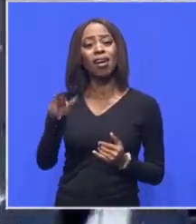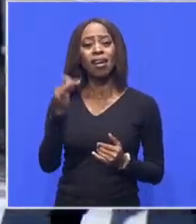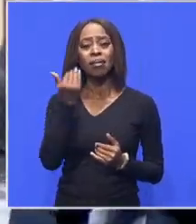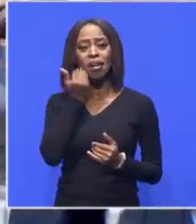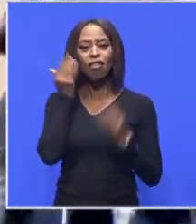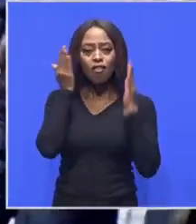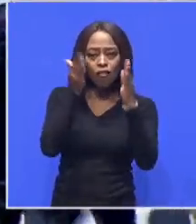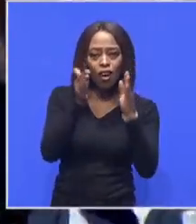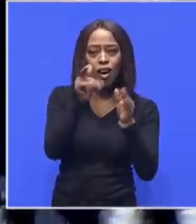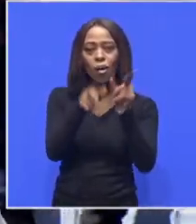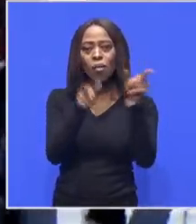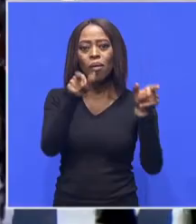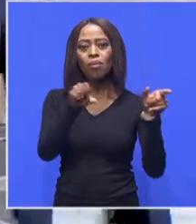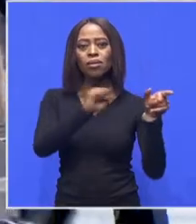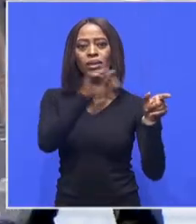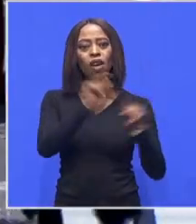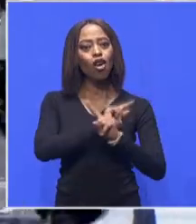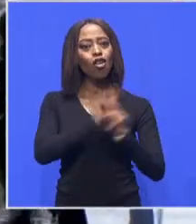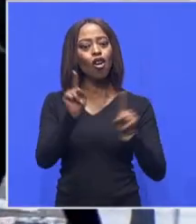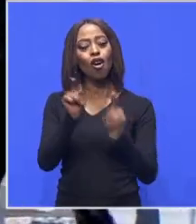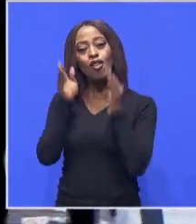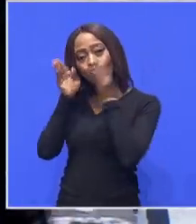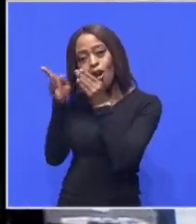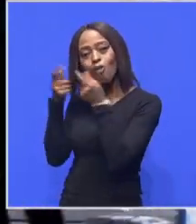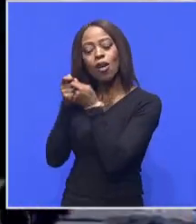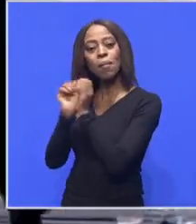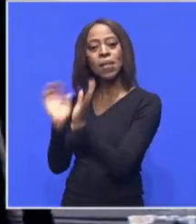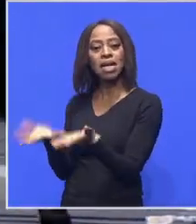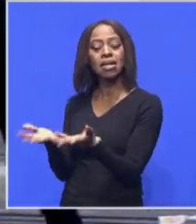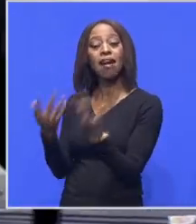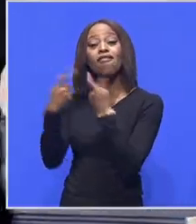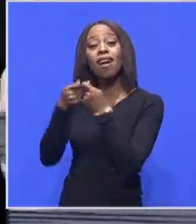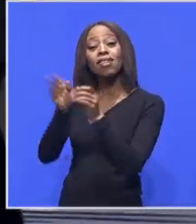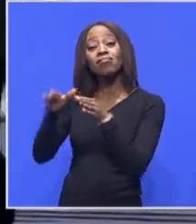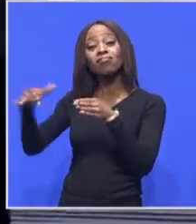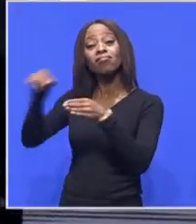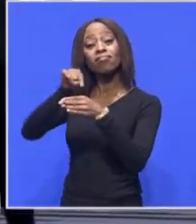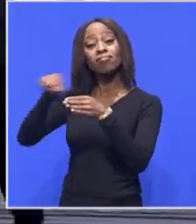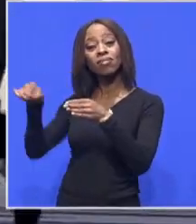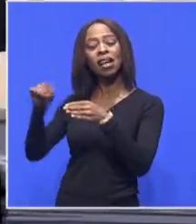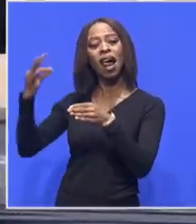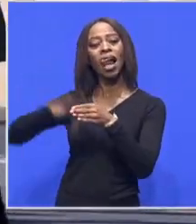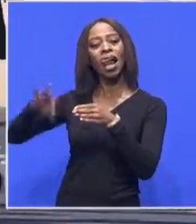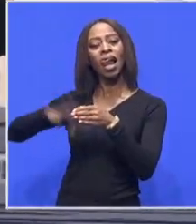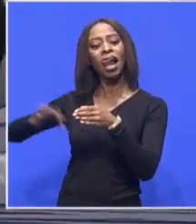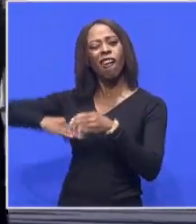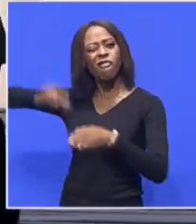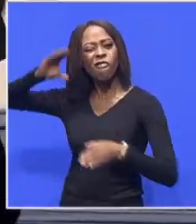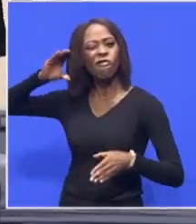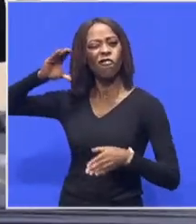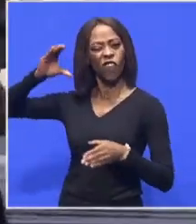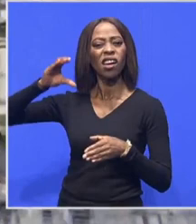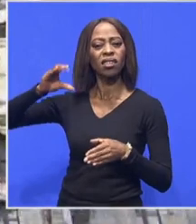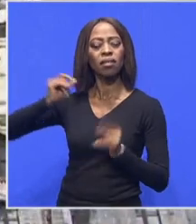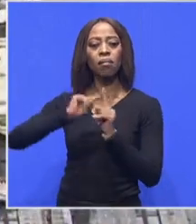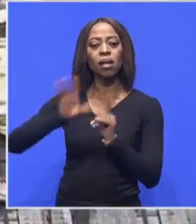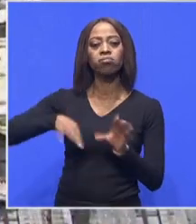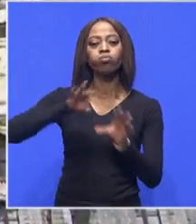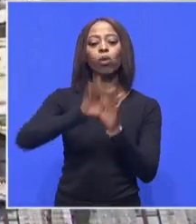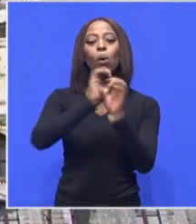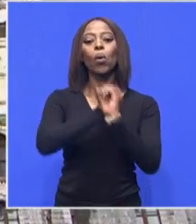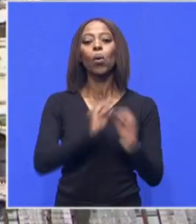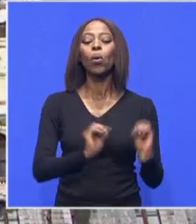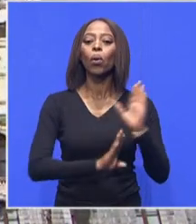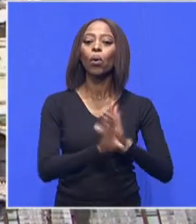of the people of South Africa, it's in the interest of the financial sector. And the financial sector is making extreme profits without contributing to the development of this